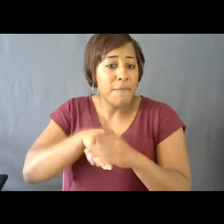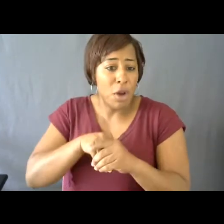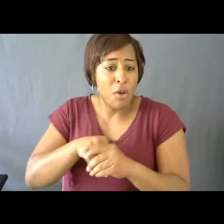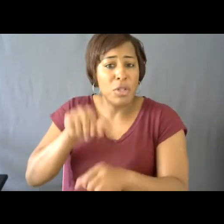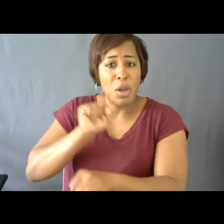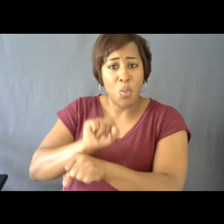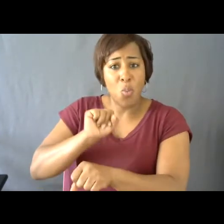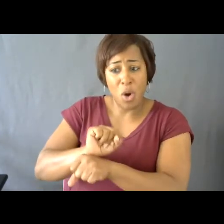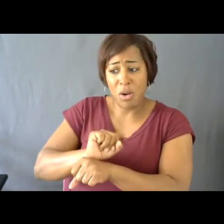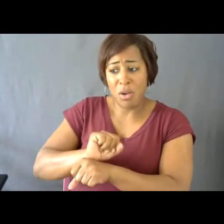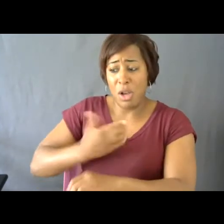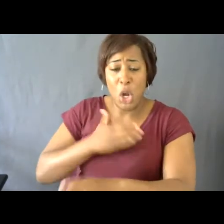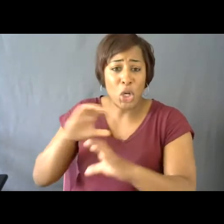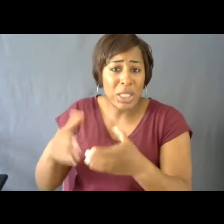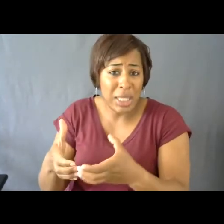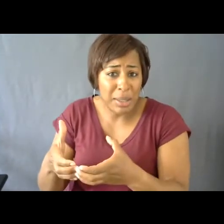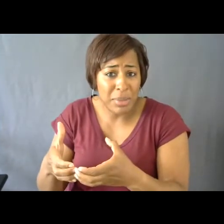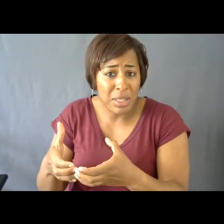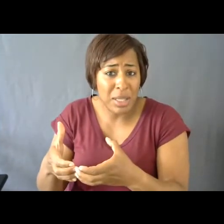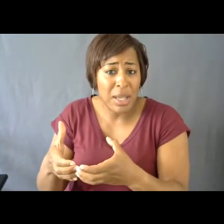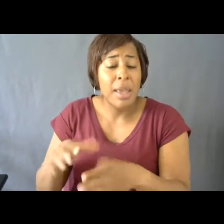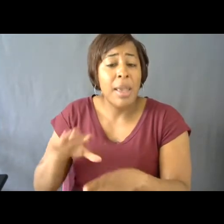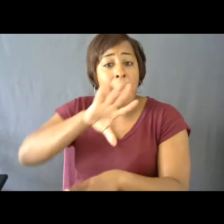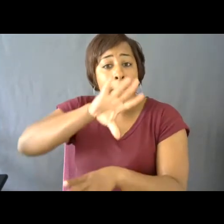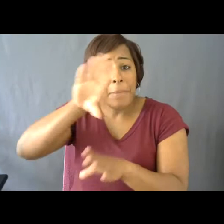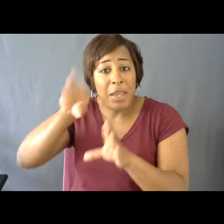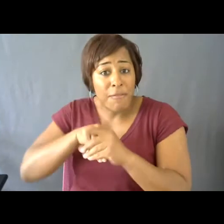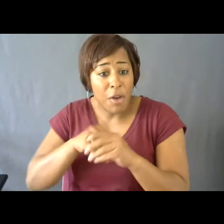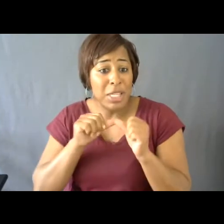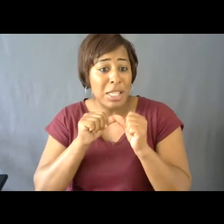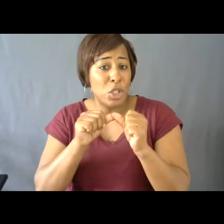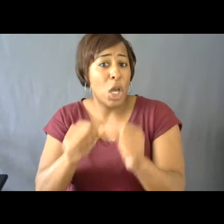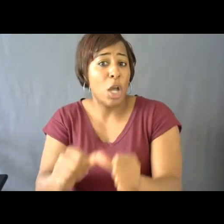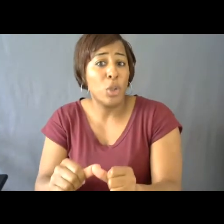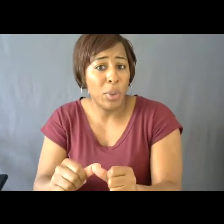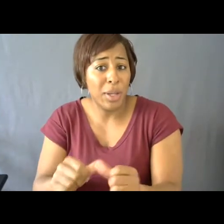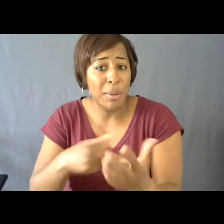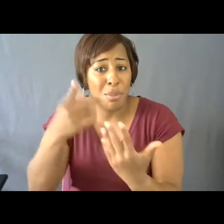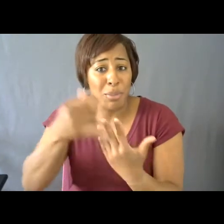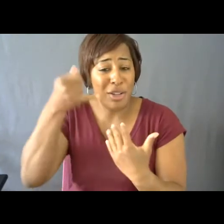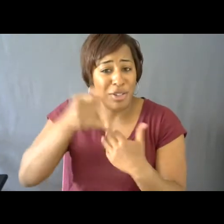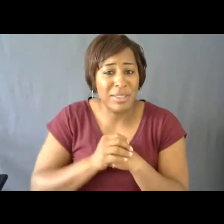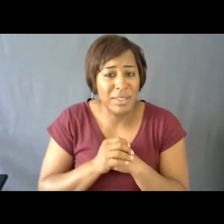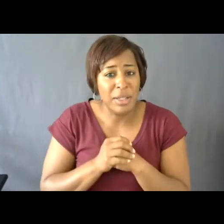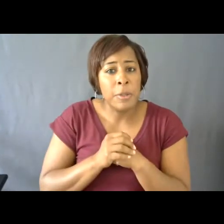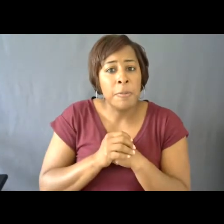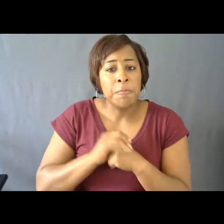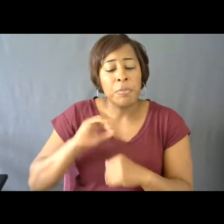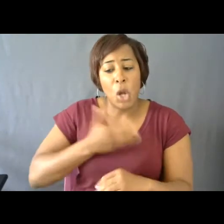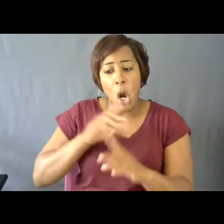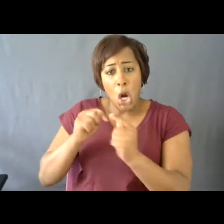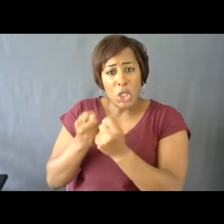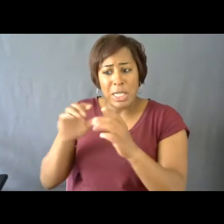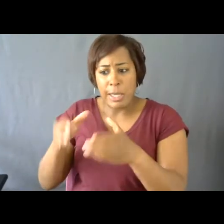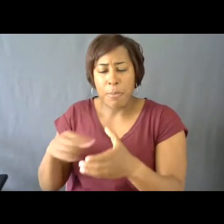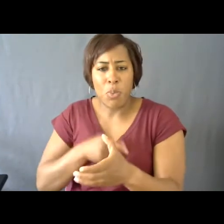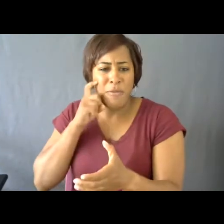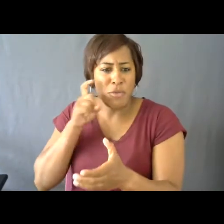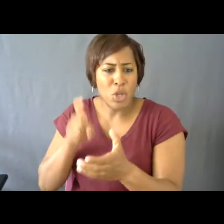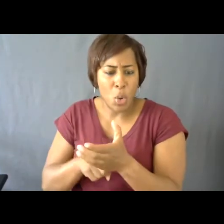and to be a part of this ongoing thing. And I think even on our team, we've seen how much things change going